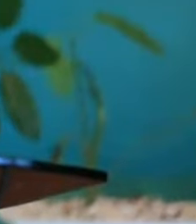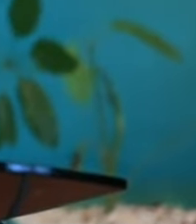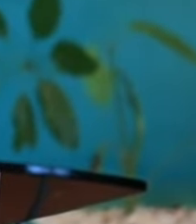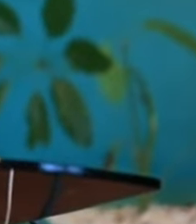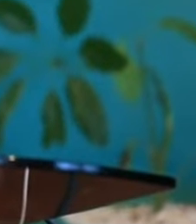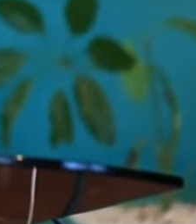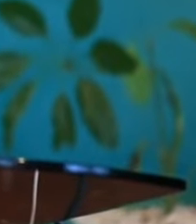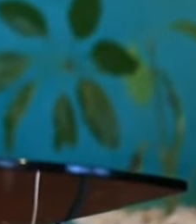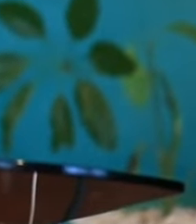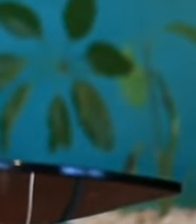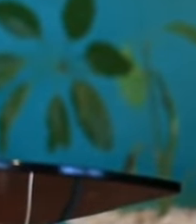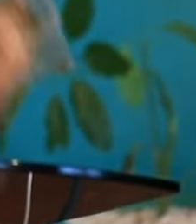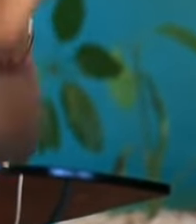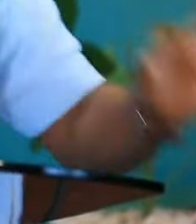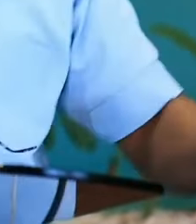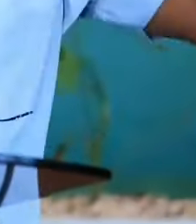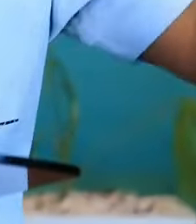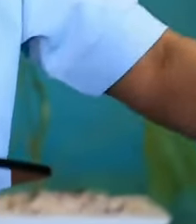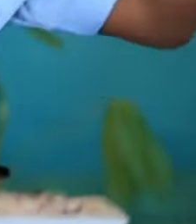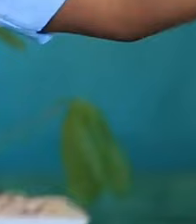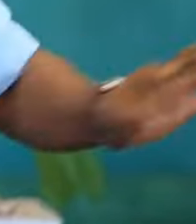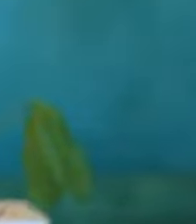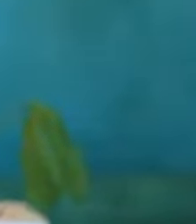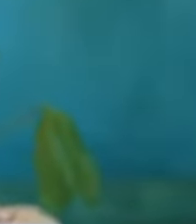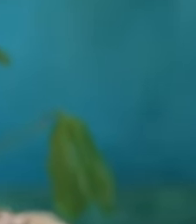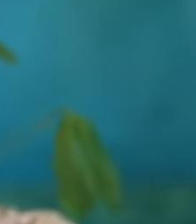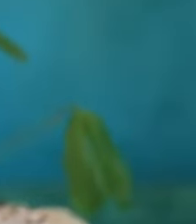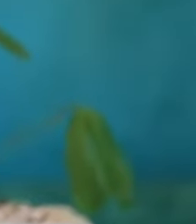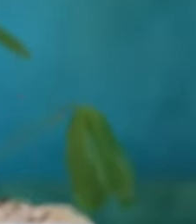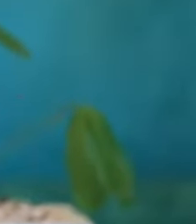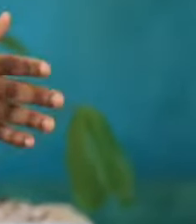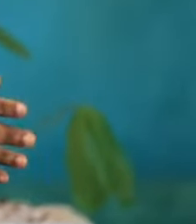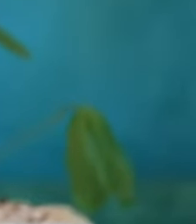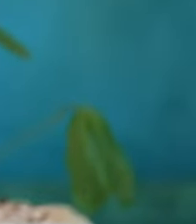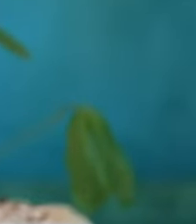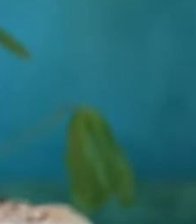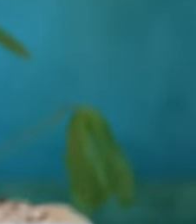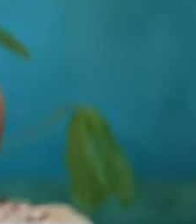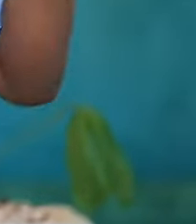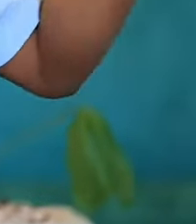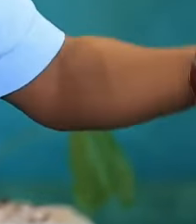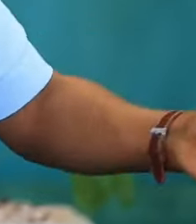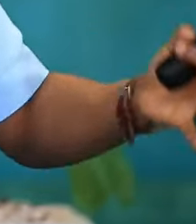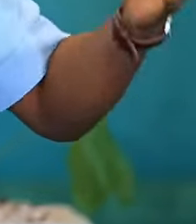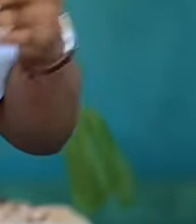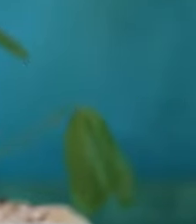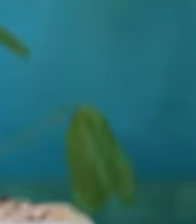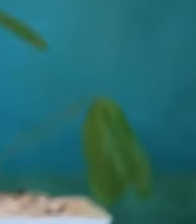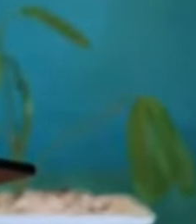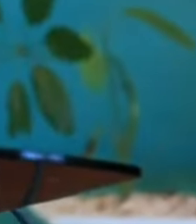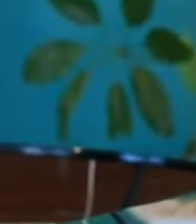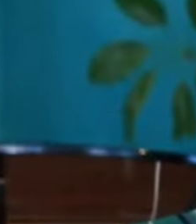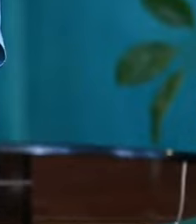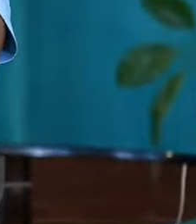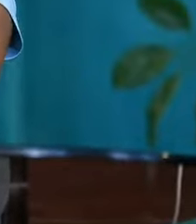matured individuals get, the more mature decision they make. Or some of them can become, and